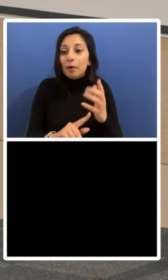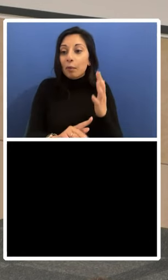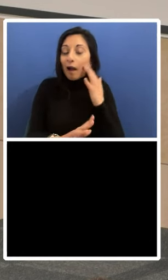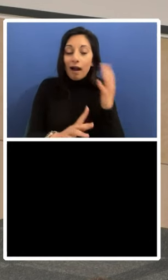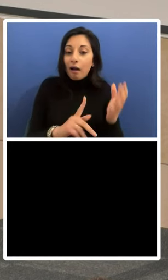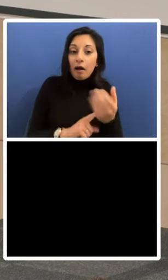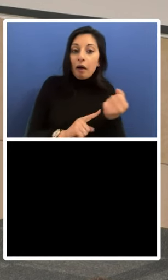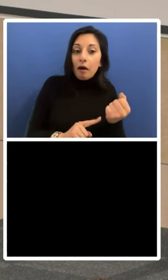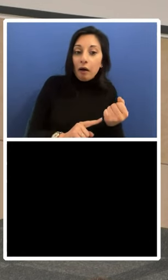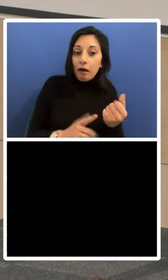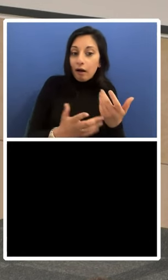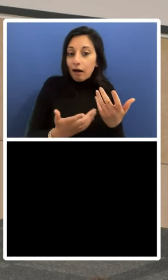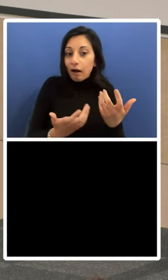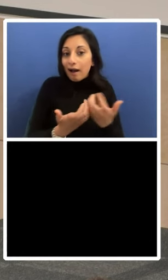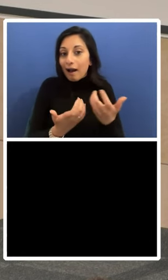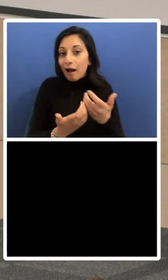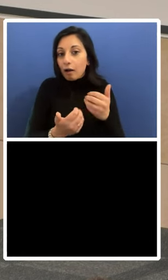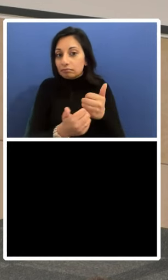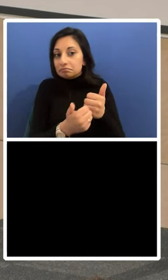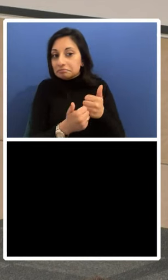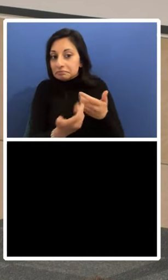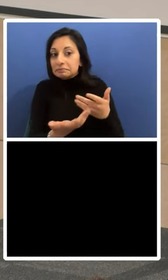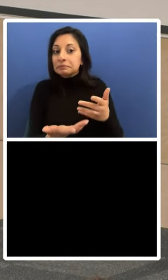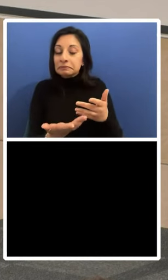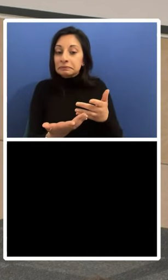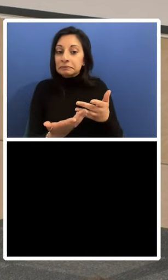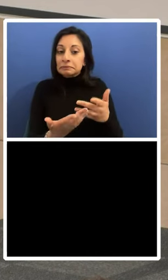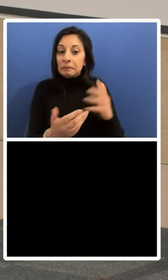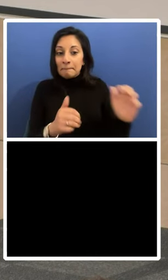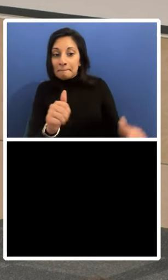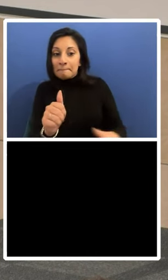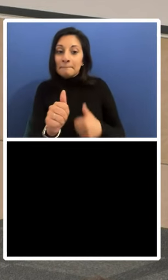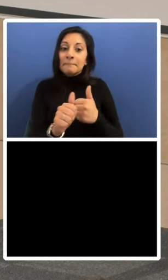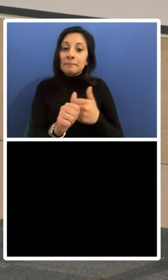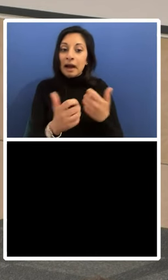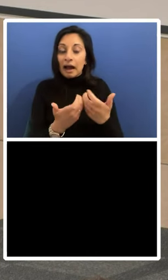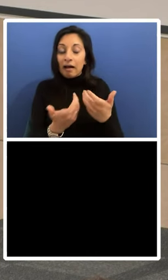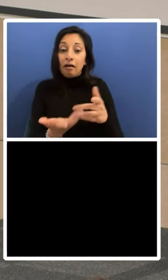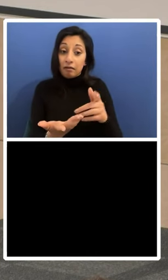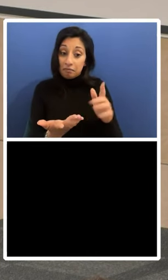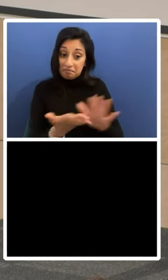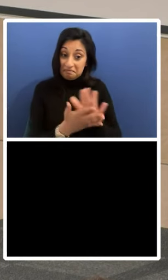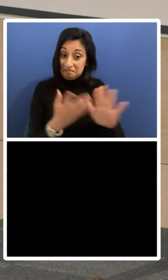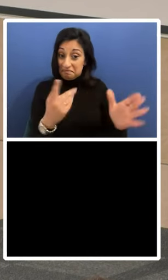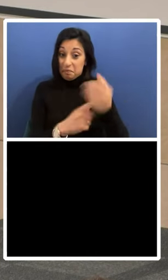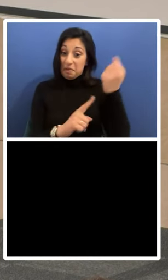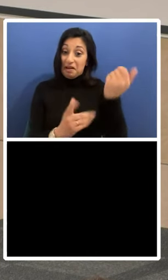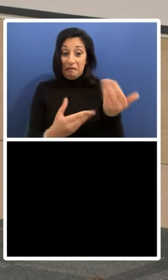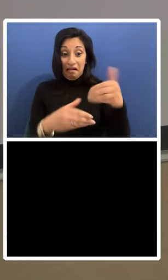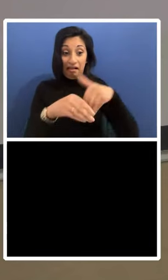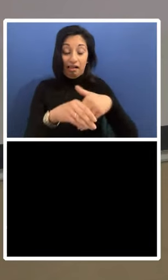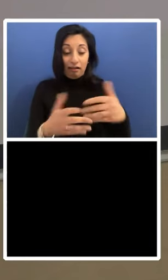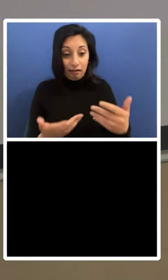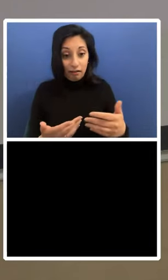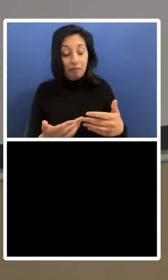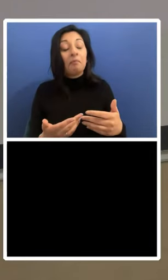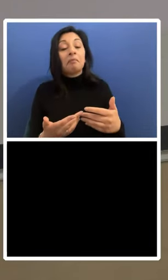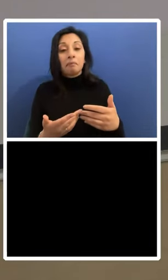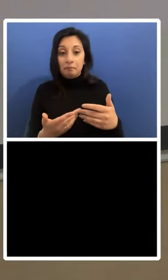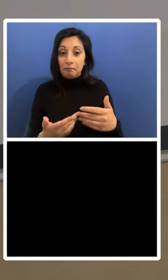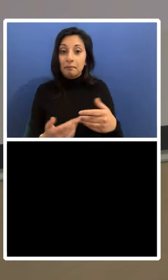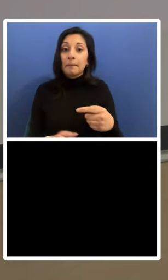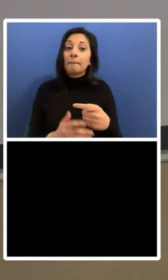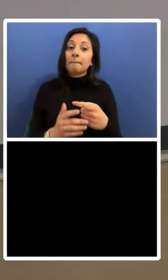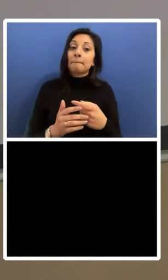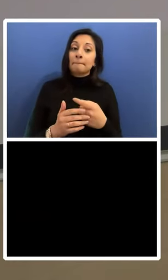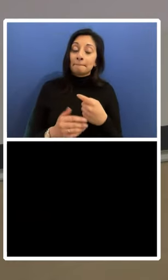back himself, whether he was going to back down. And he backed himself, and that's what we like. So he's the winner, and he's in. To me, it's like the perfect example of